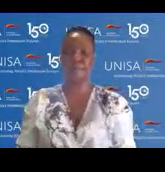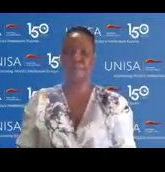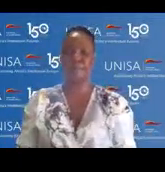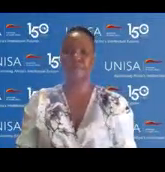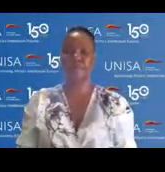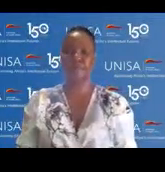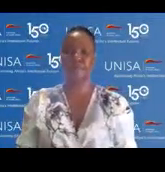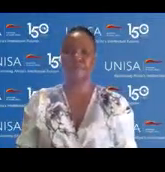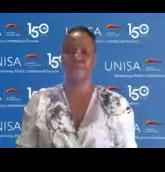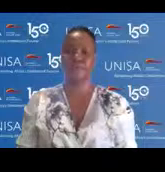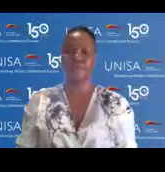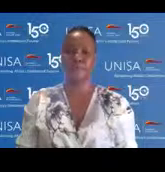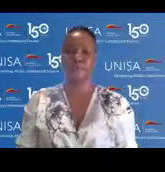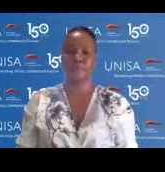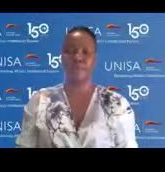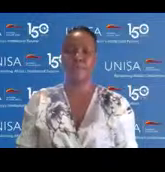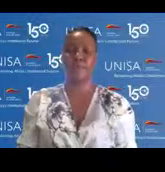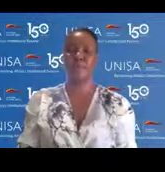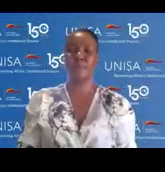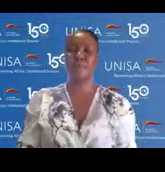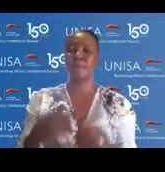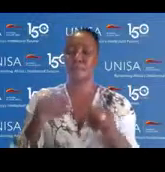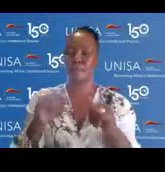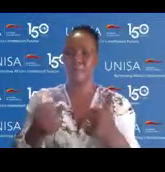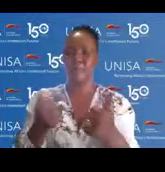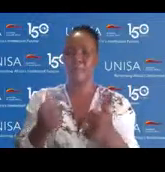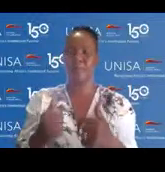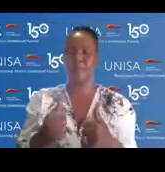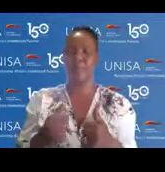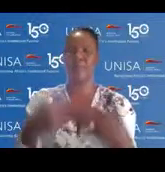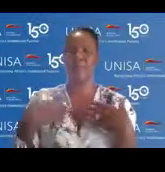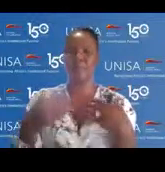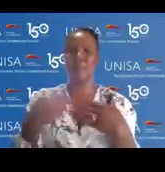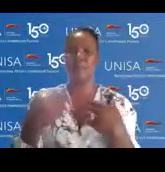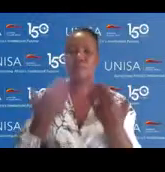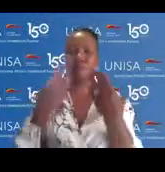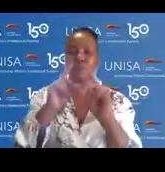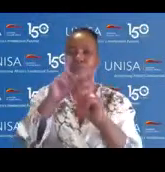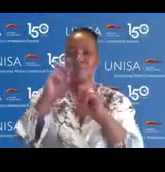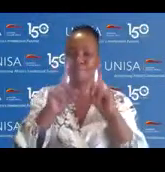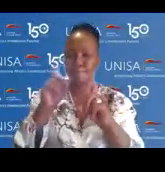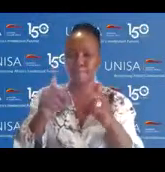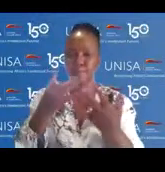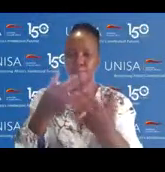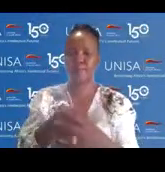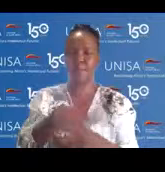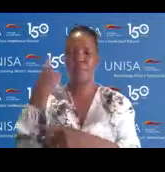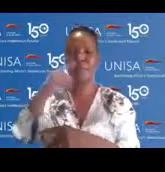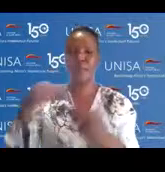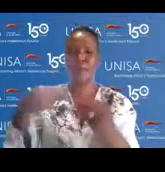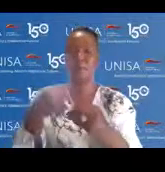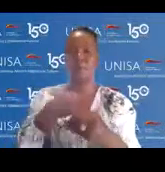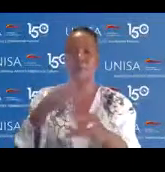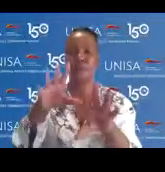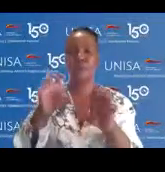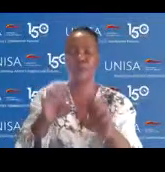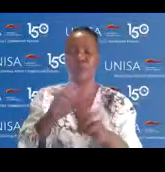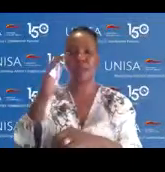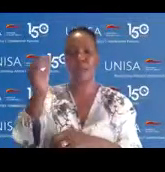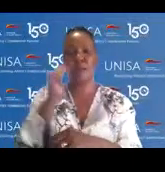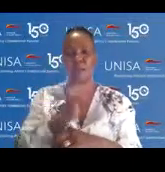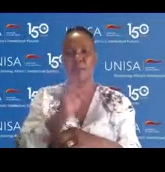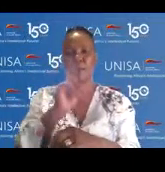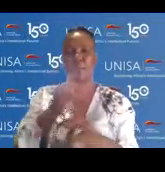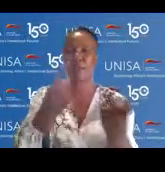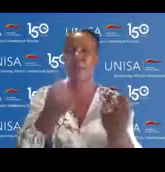All right, great. I'm glad students are asking, because that means they're thinking ahead. They're thinking about the exam that's coming up and what are they going to do. Guys,